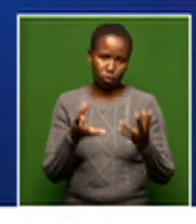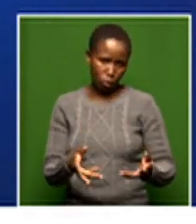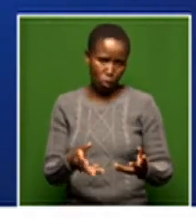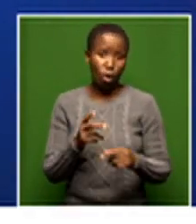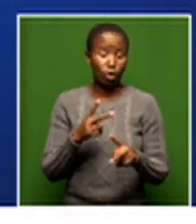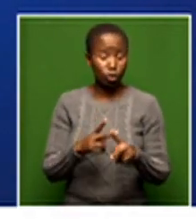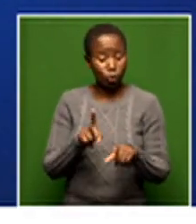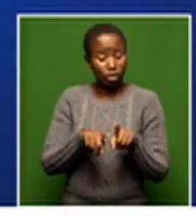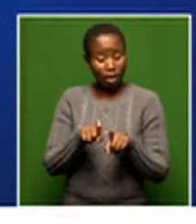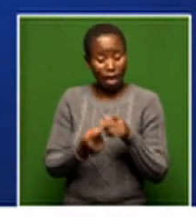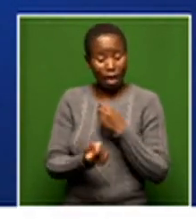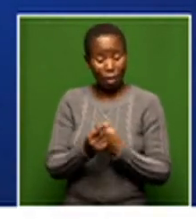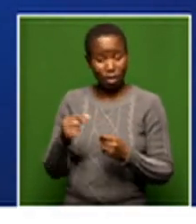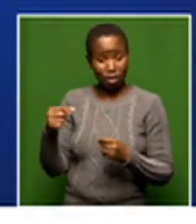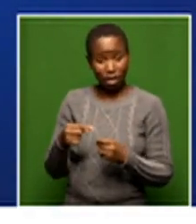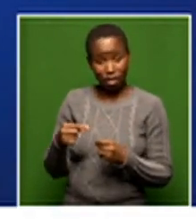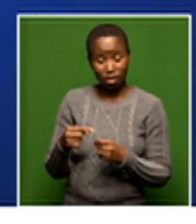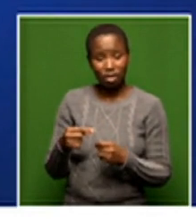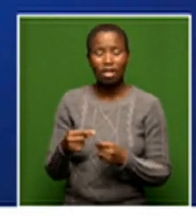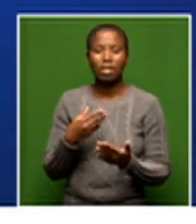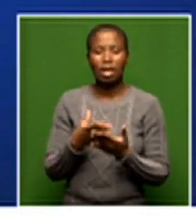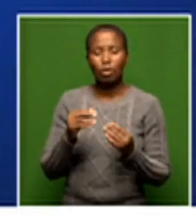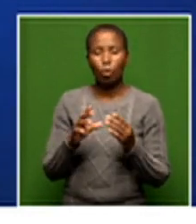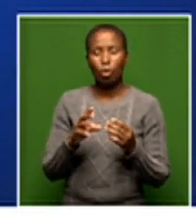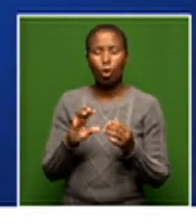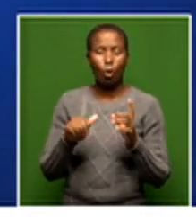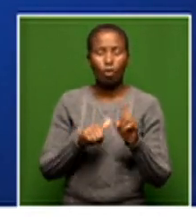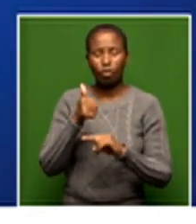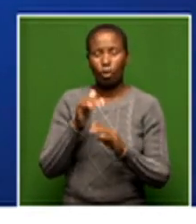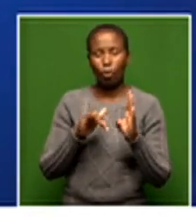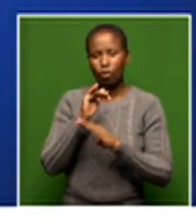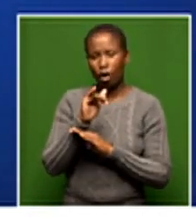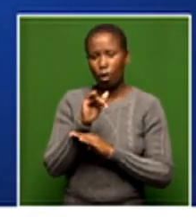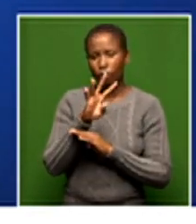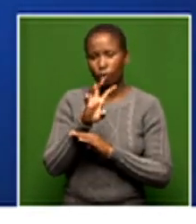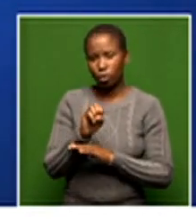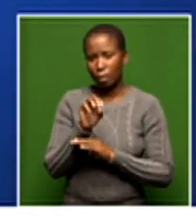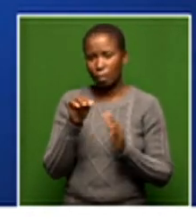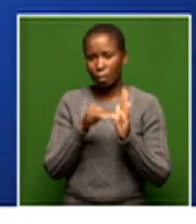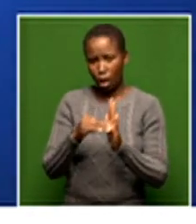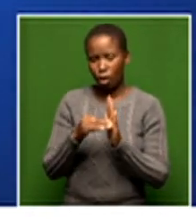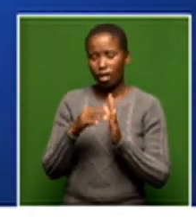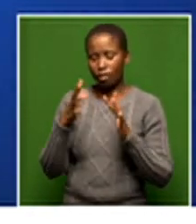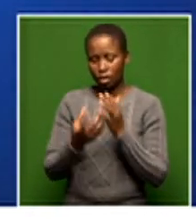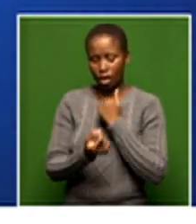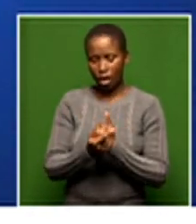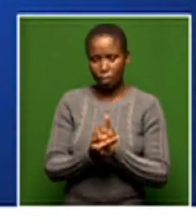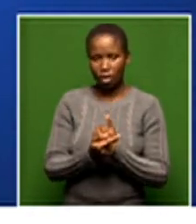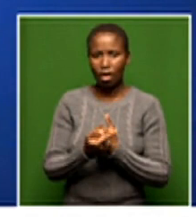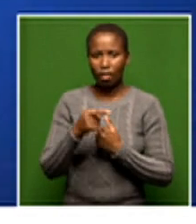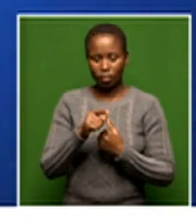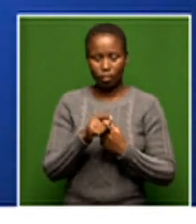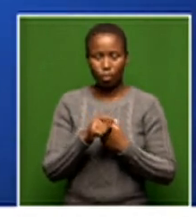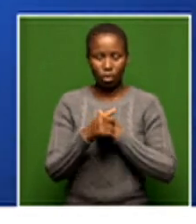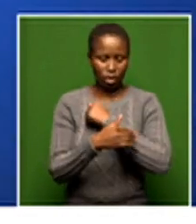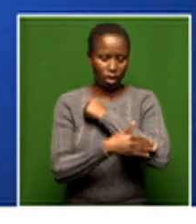tests conducted, over just under 40 million tests have been conducted across Africa. We must commend the